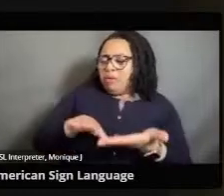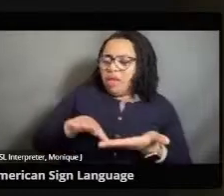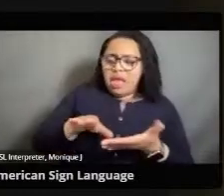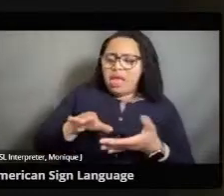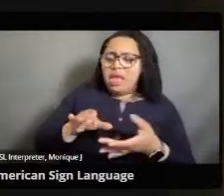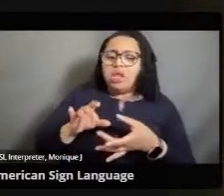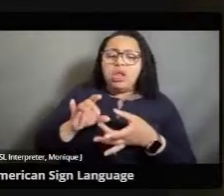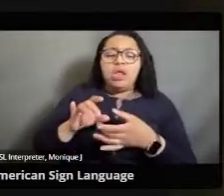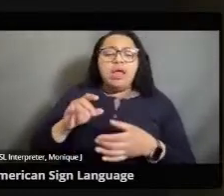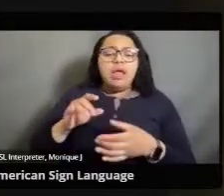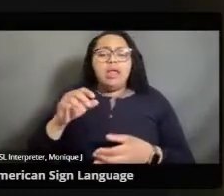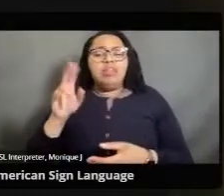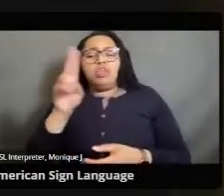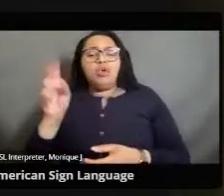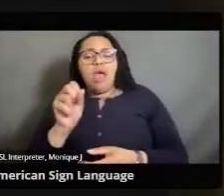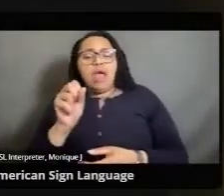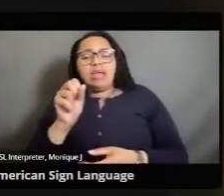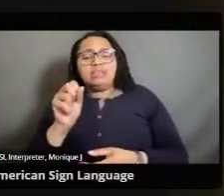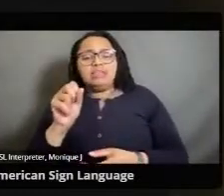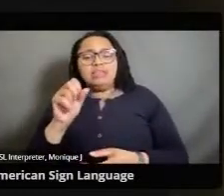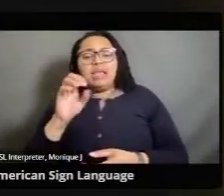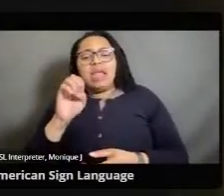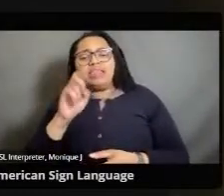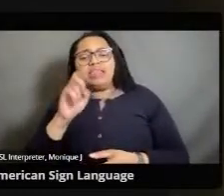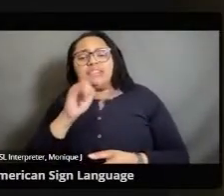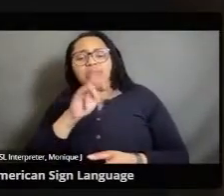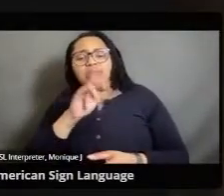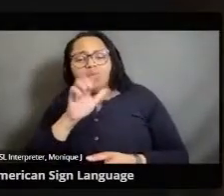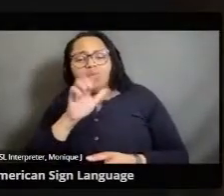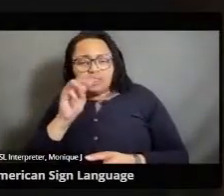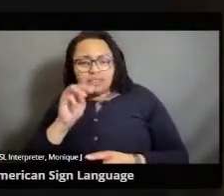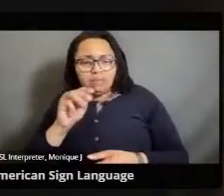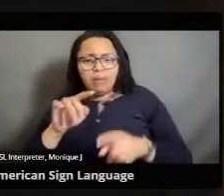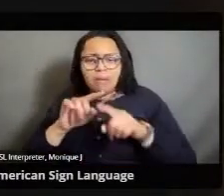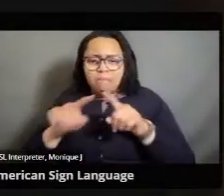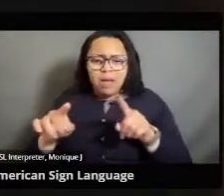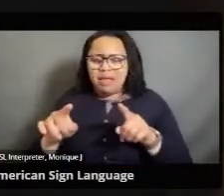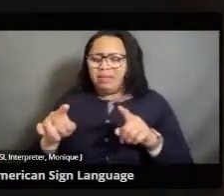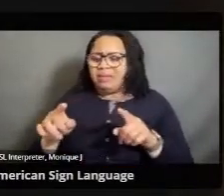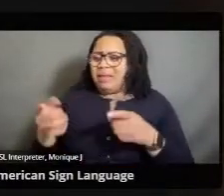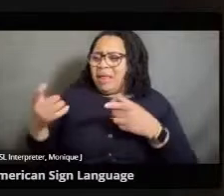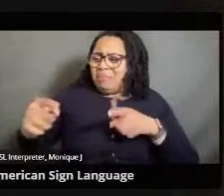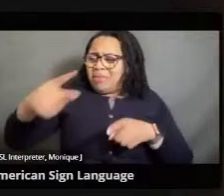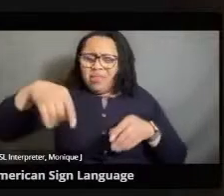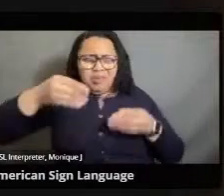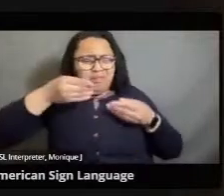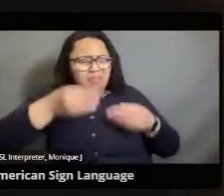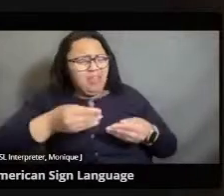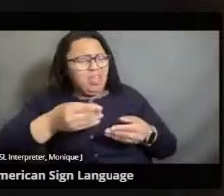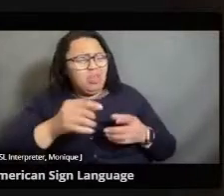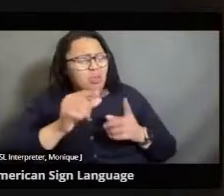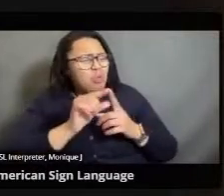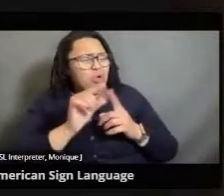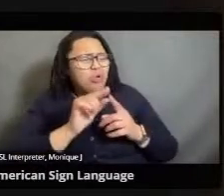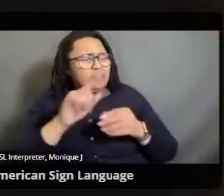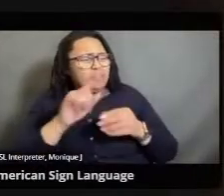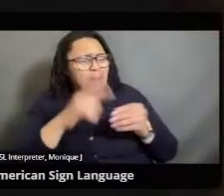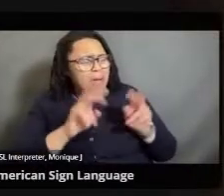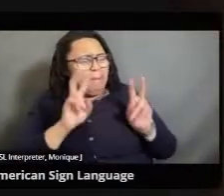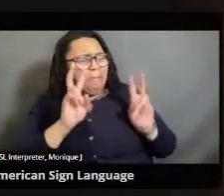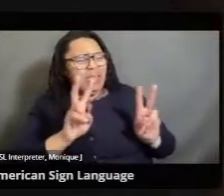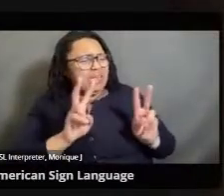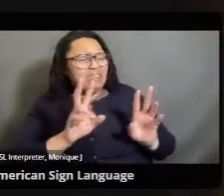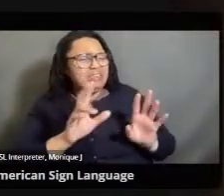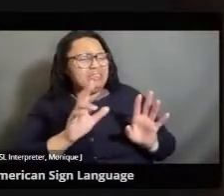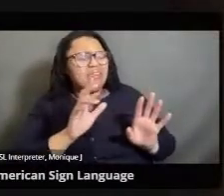broke, you're an exception. They feed us empty words about peace, but when we need to eat, it's crumbs. And